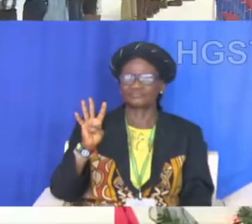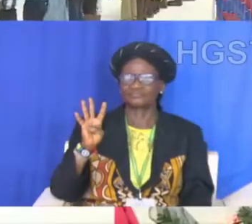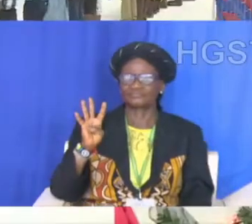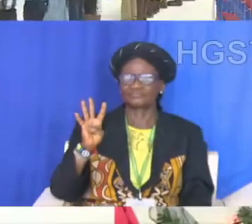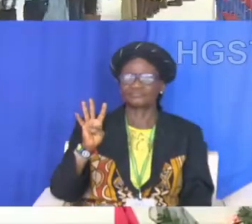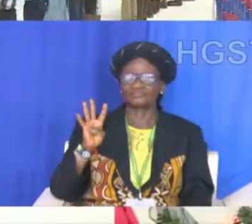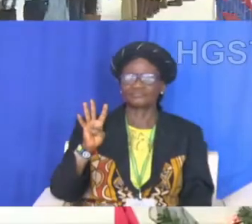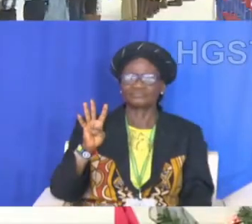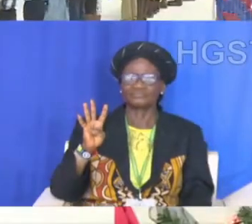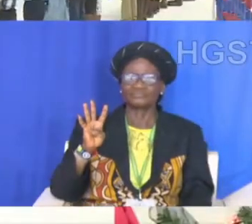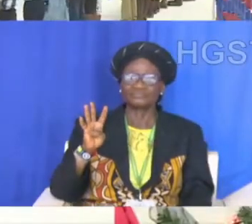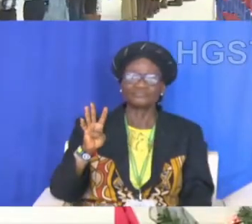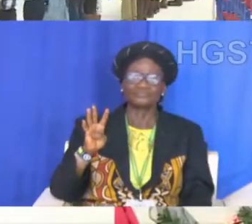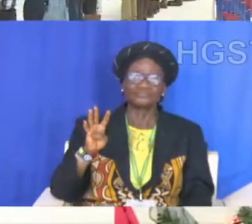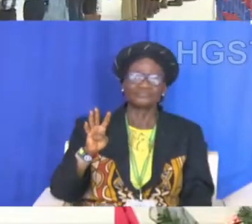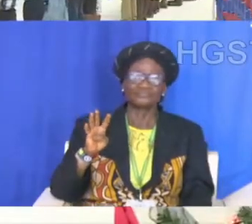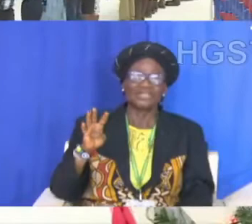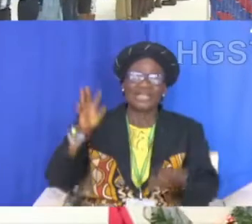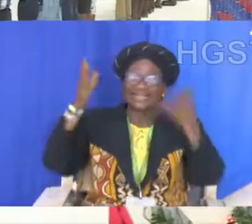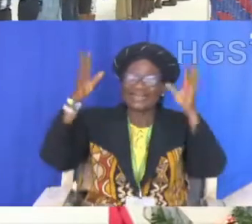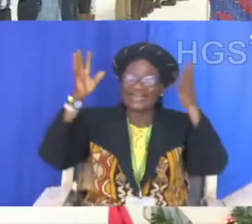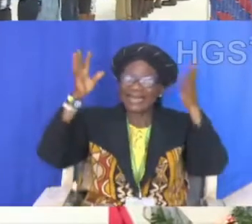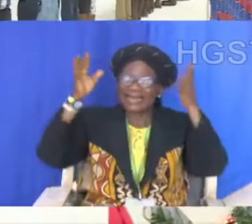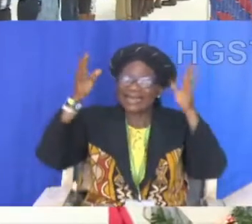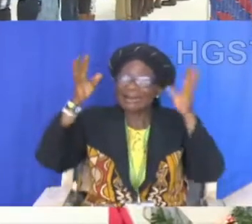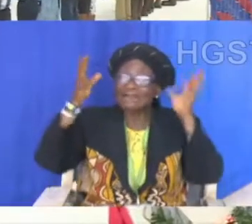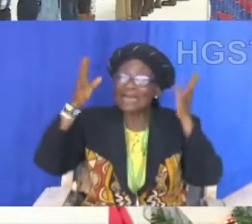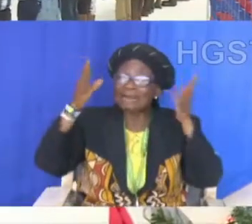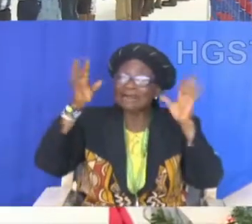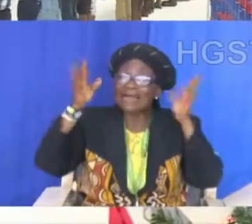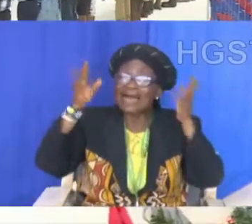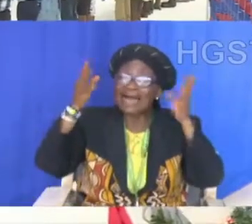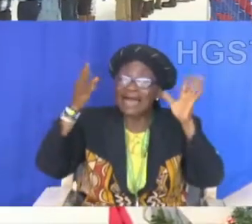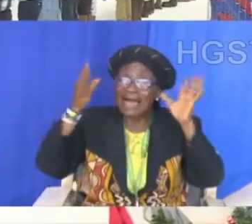That's not the kind of clapping that will cause God to arise.